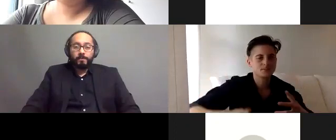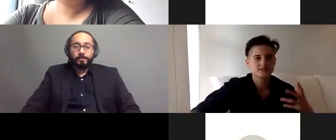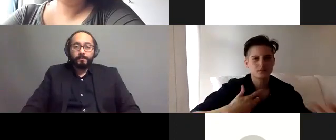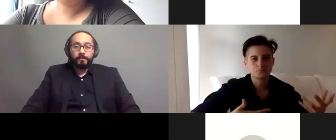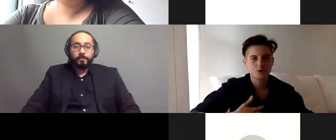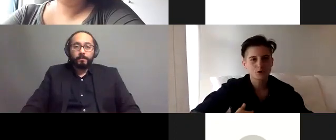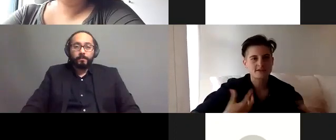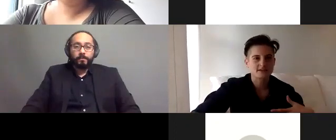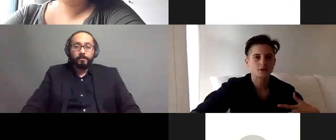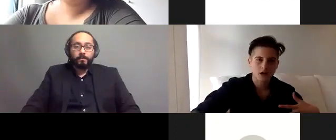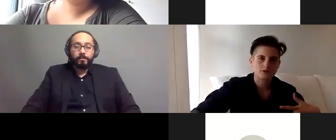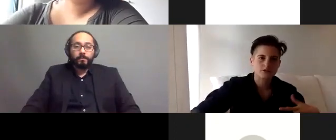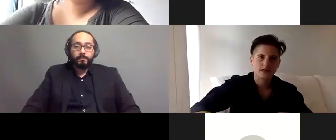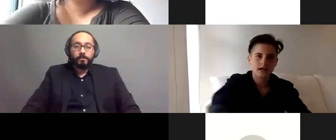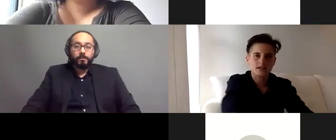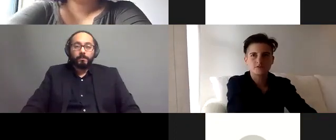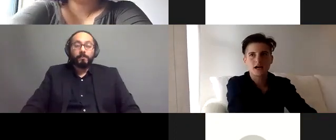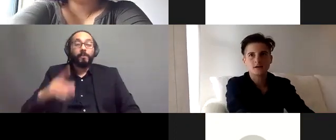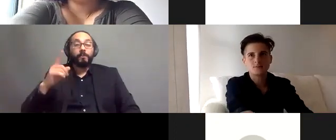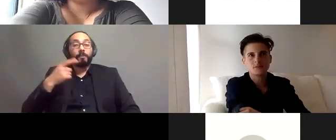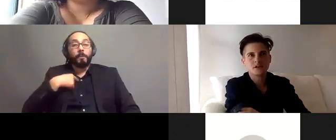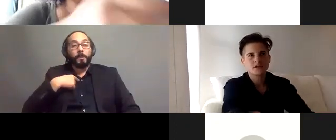there's been some pros and some cons, right?